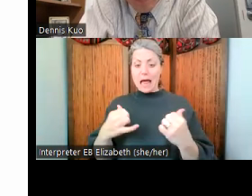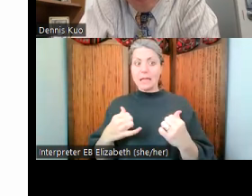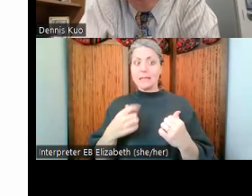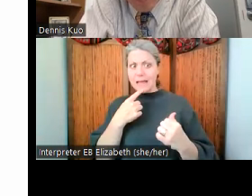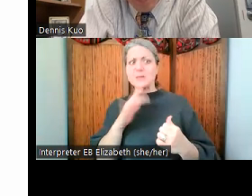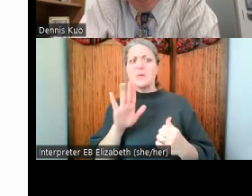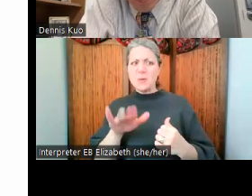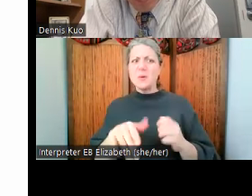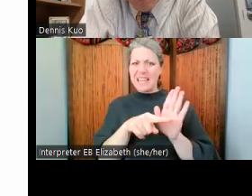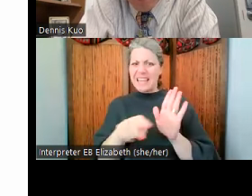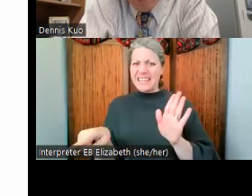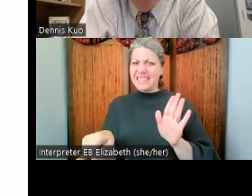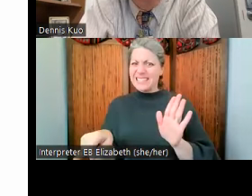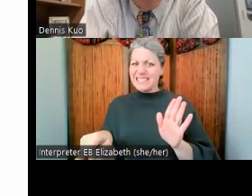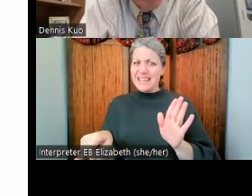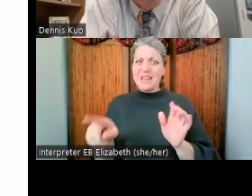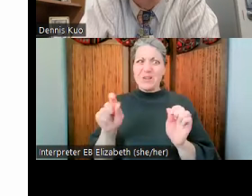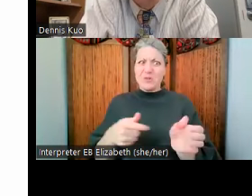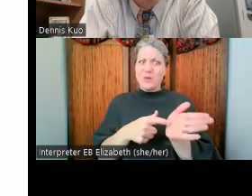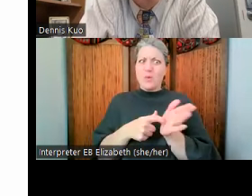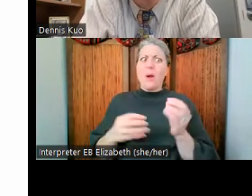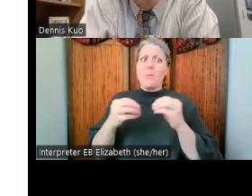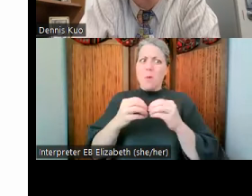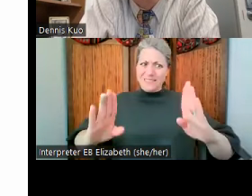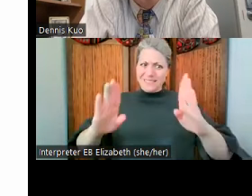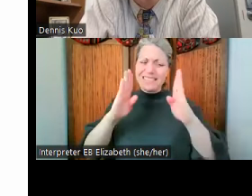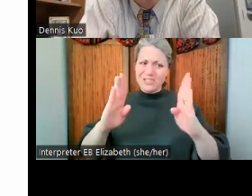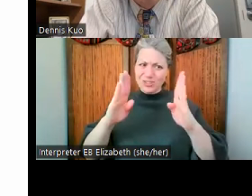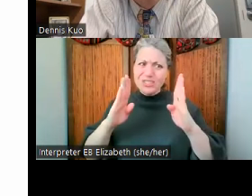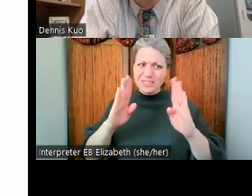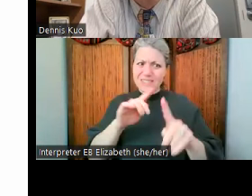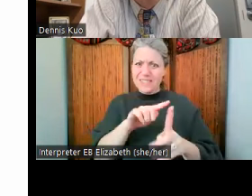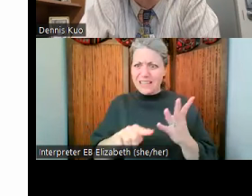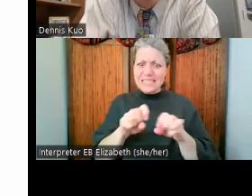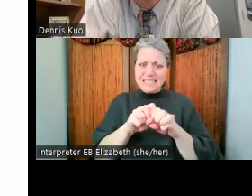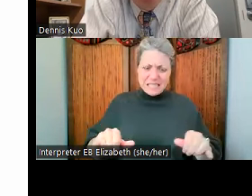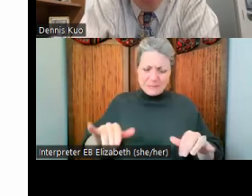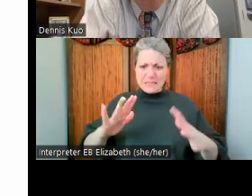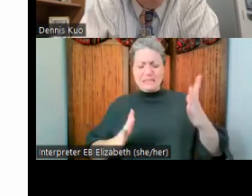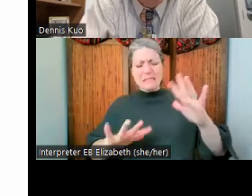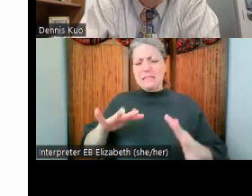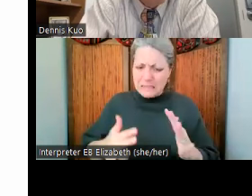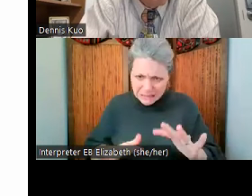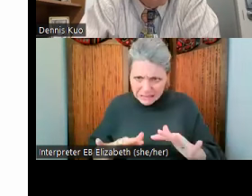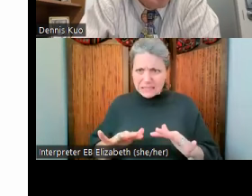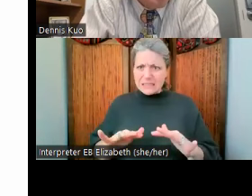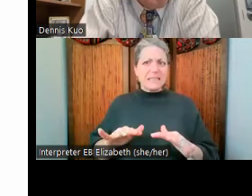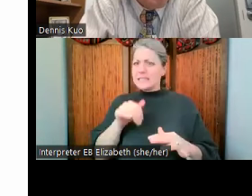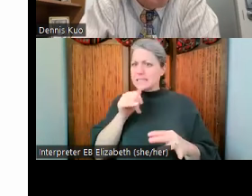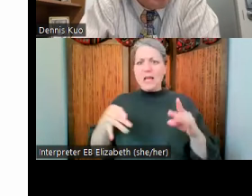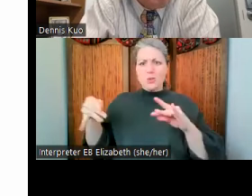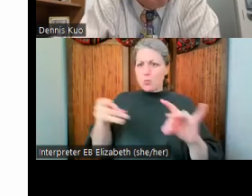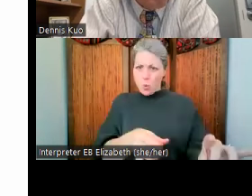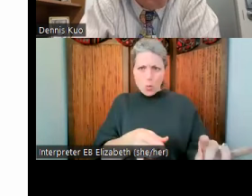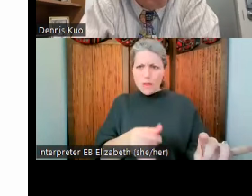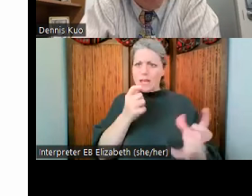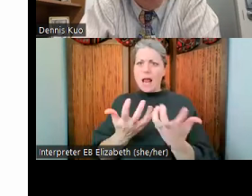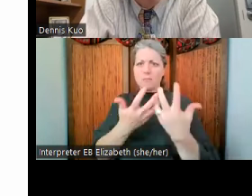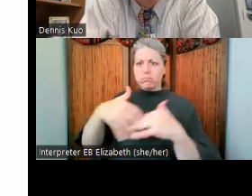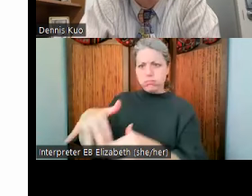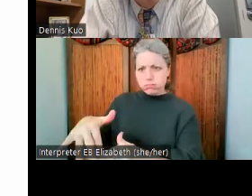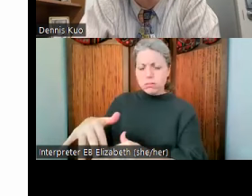really could use additional attention. That the system of services just continues to be fragmented, that it's not really